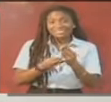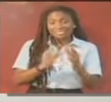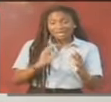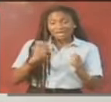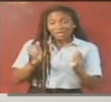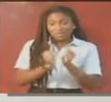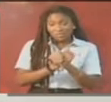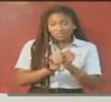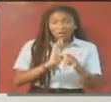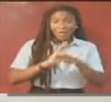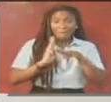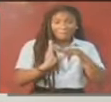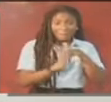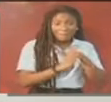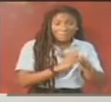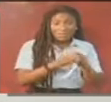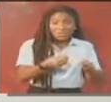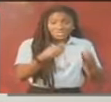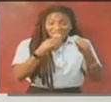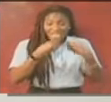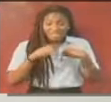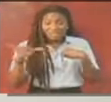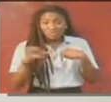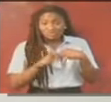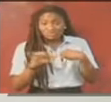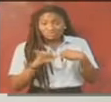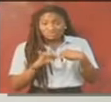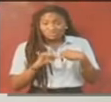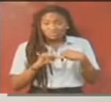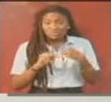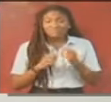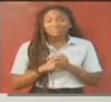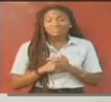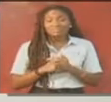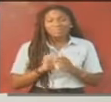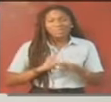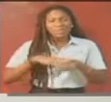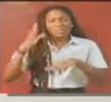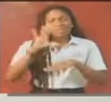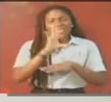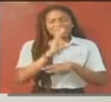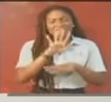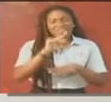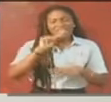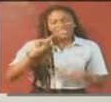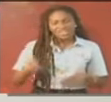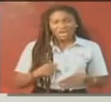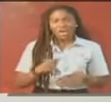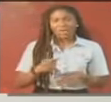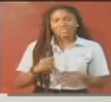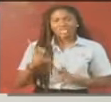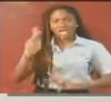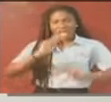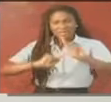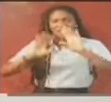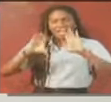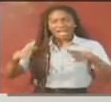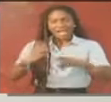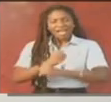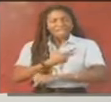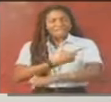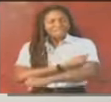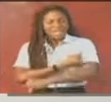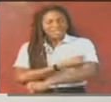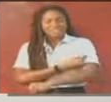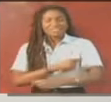from Barbados, we ended up with in excess of 75,000 doses, 75,600